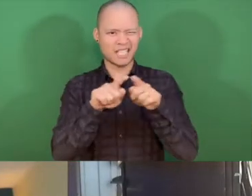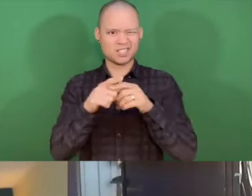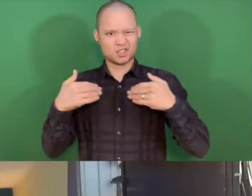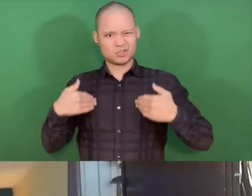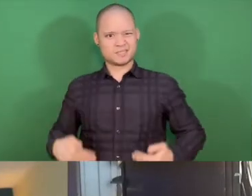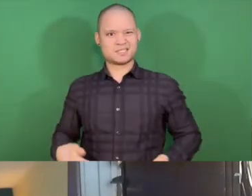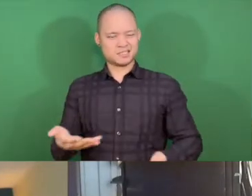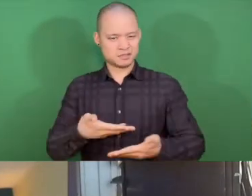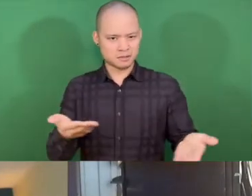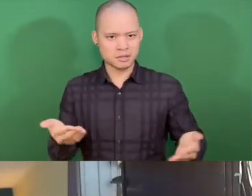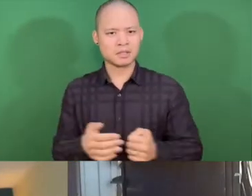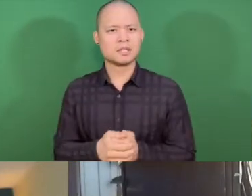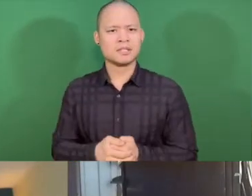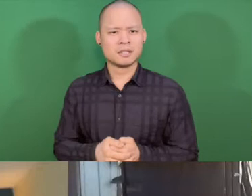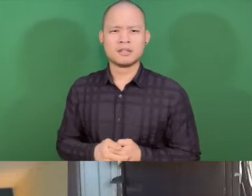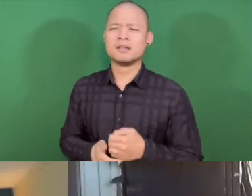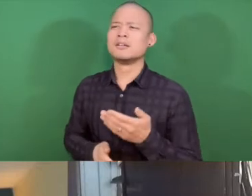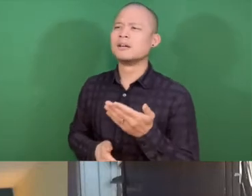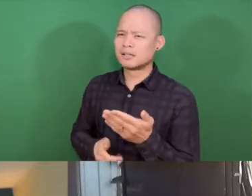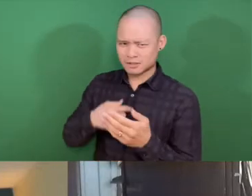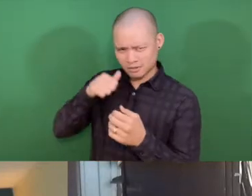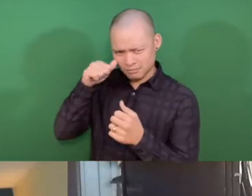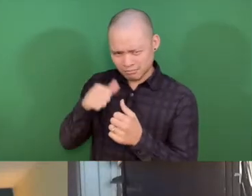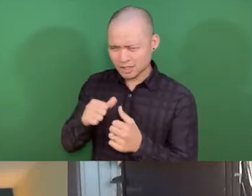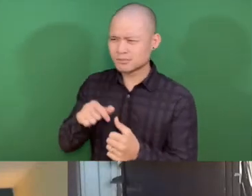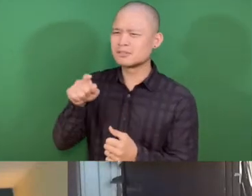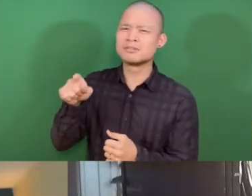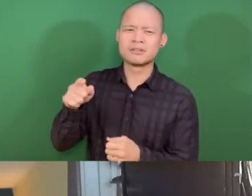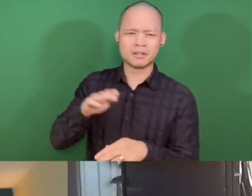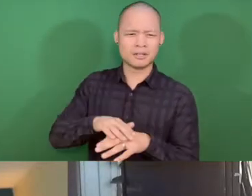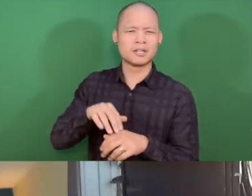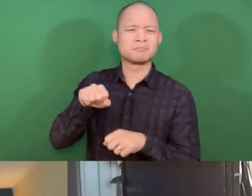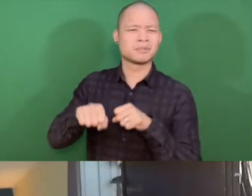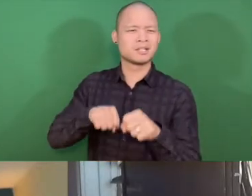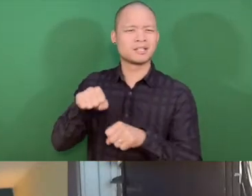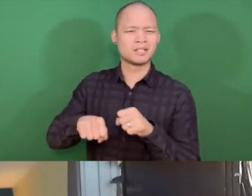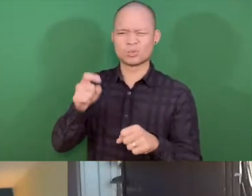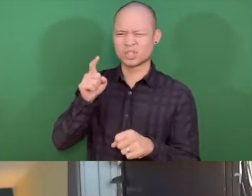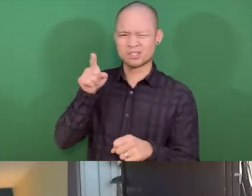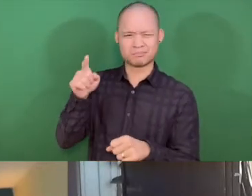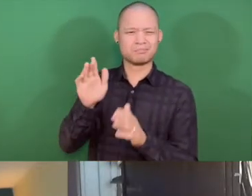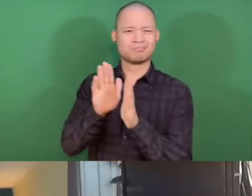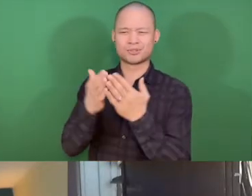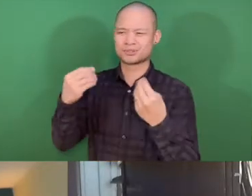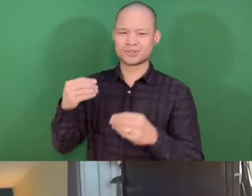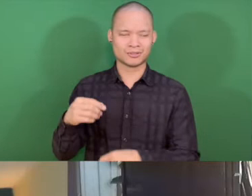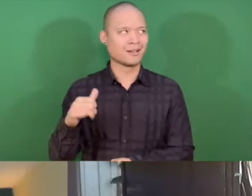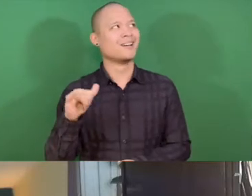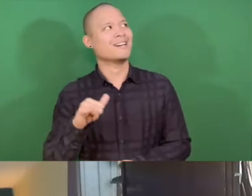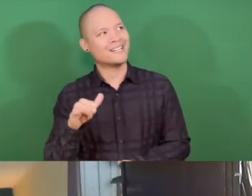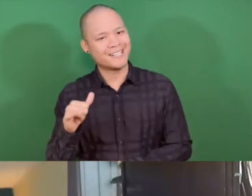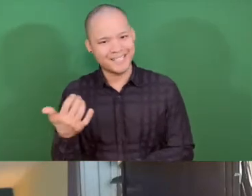you were on a bicycle Oh, yeah. at the bookstore, and it was